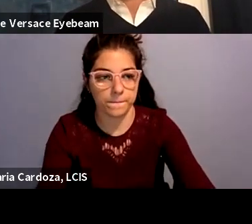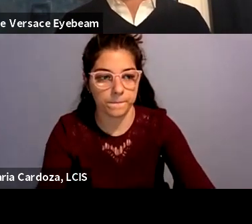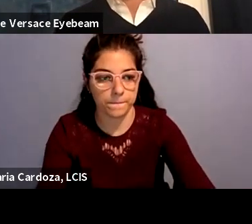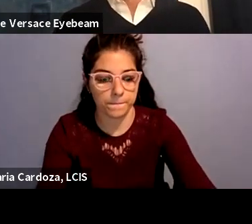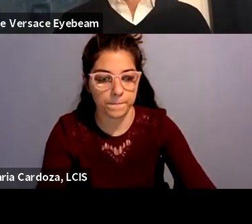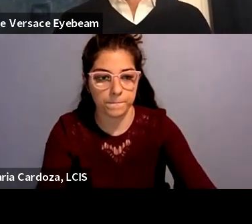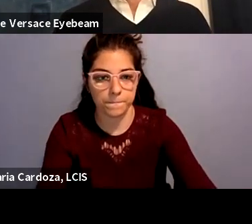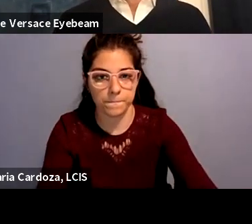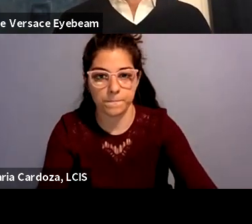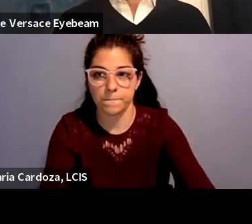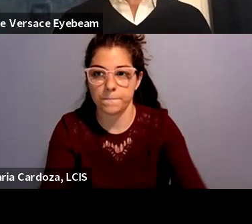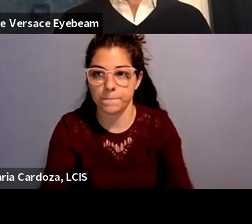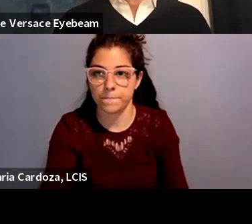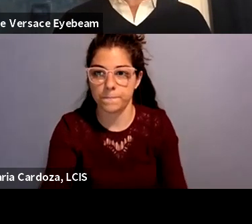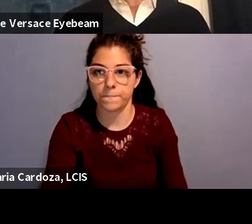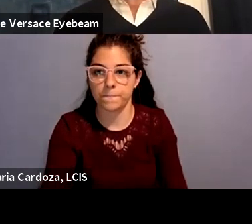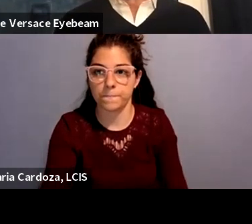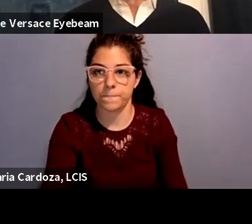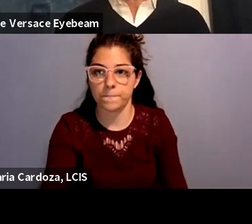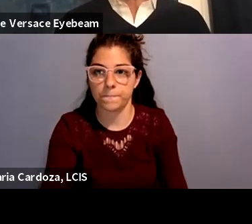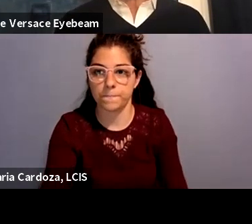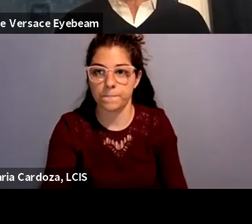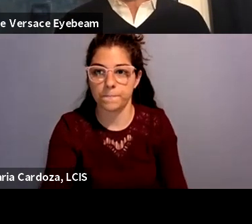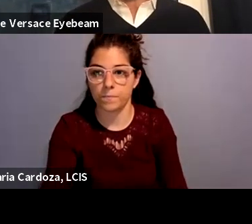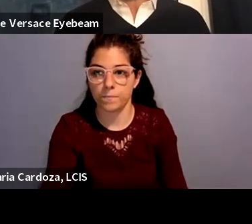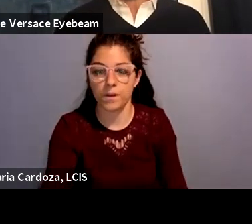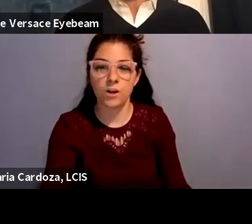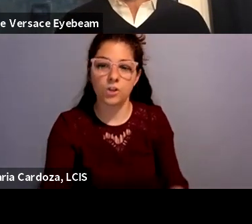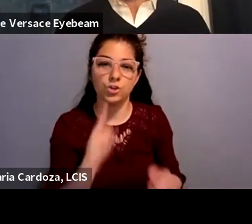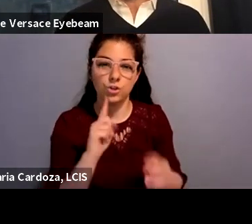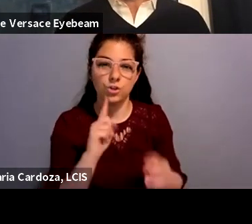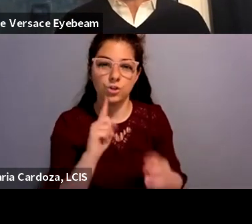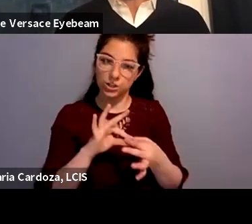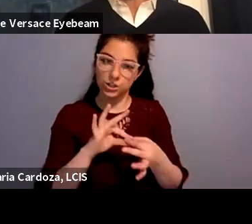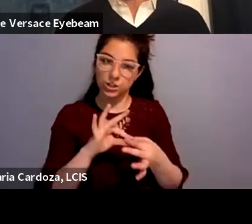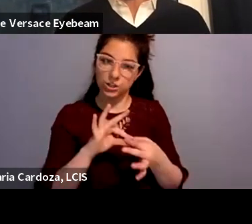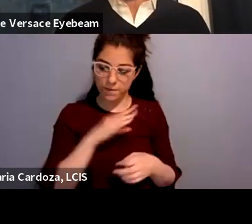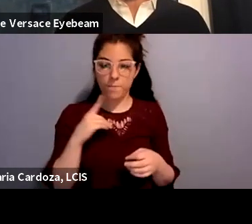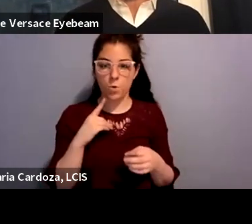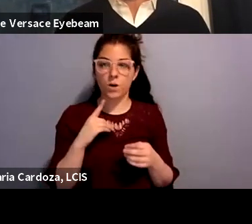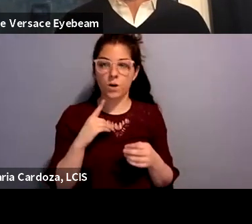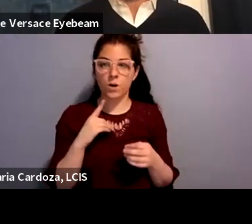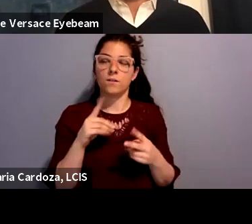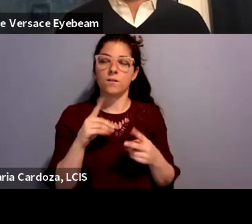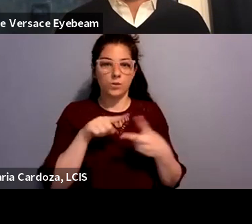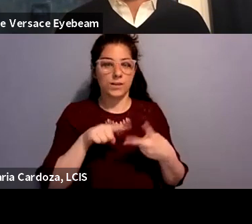relationship of the board. You know, I feel language is